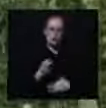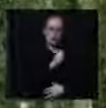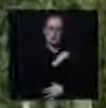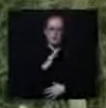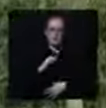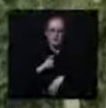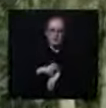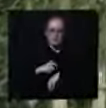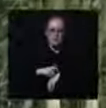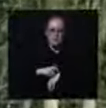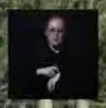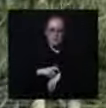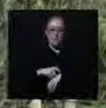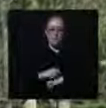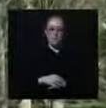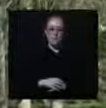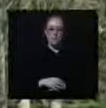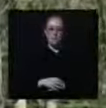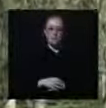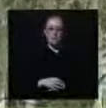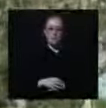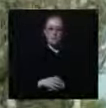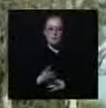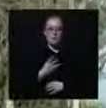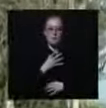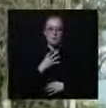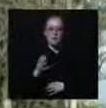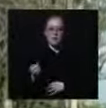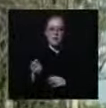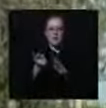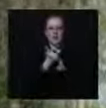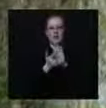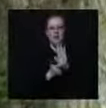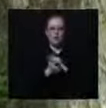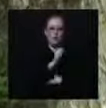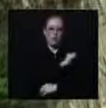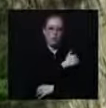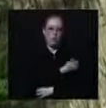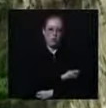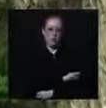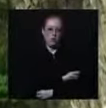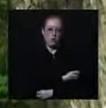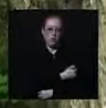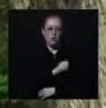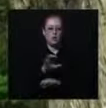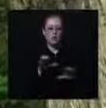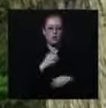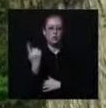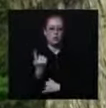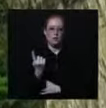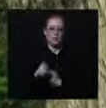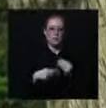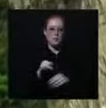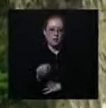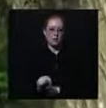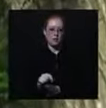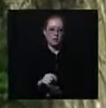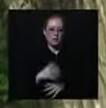time, and the really legal authority to do something about it and to